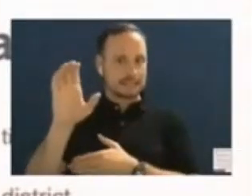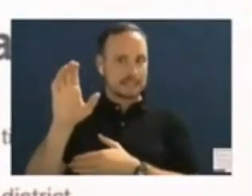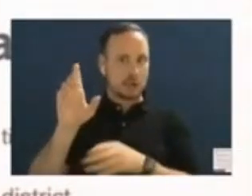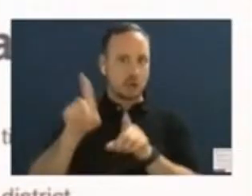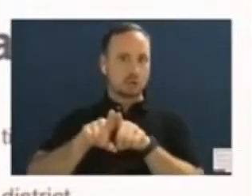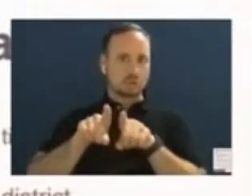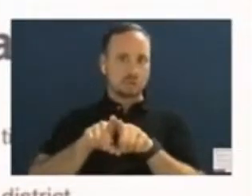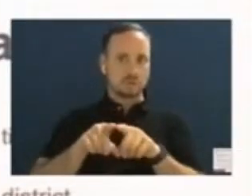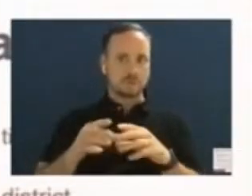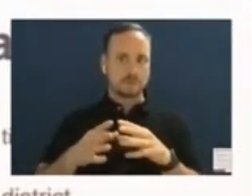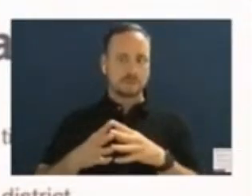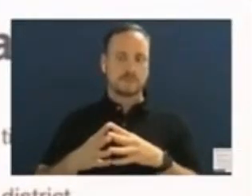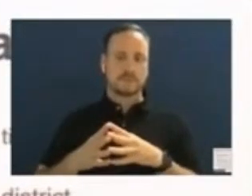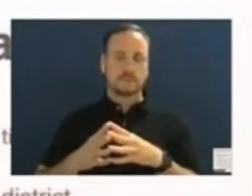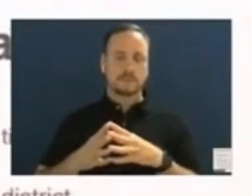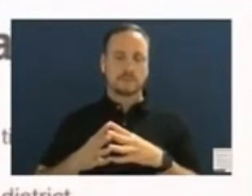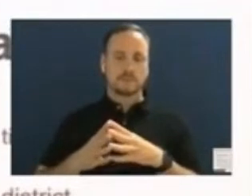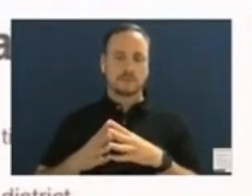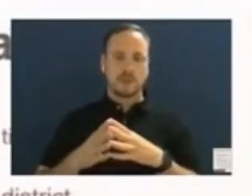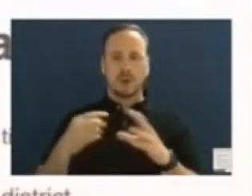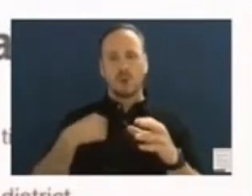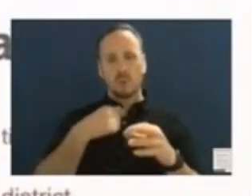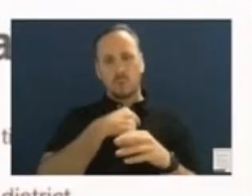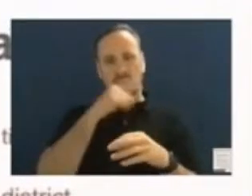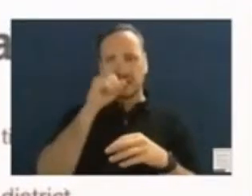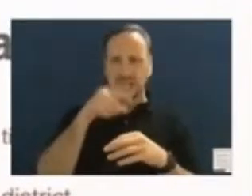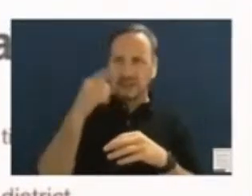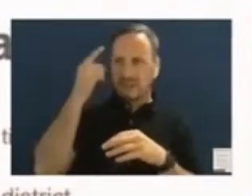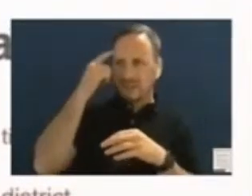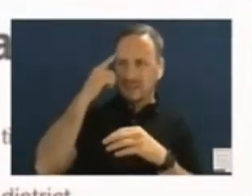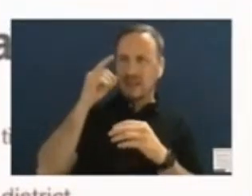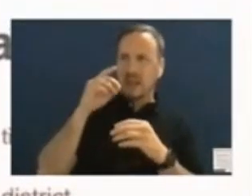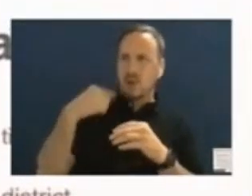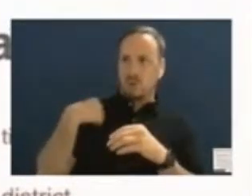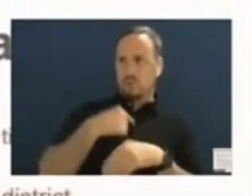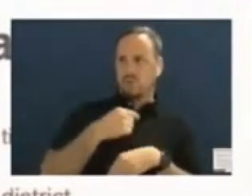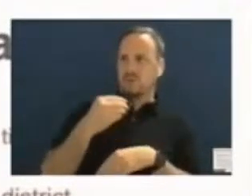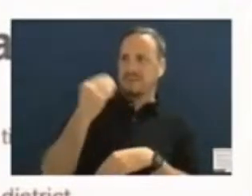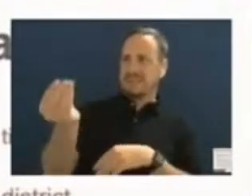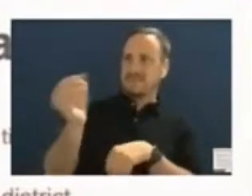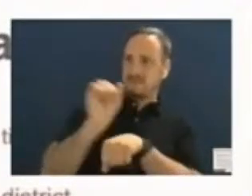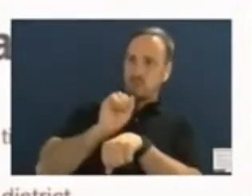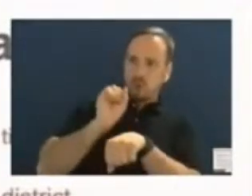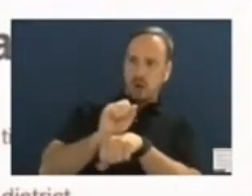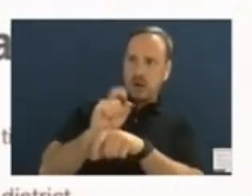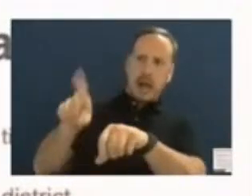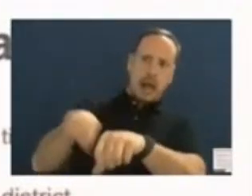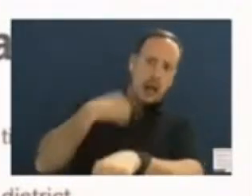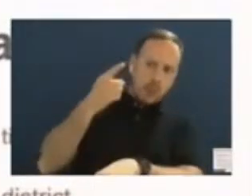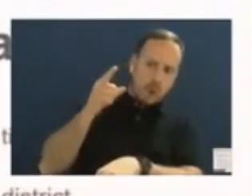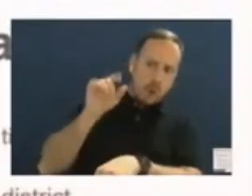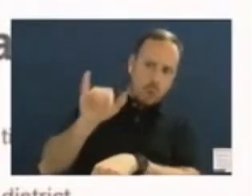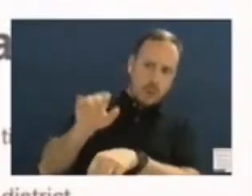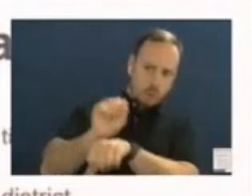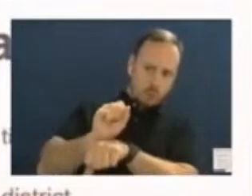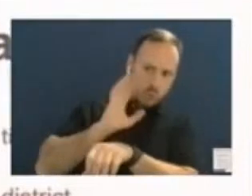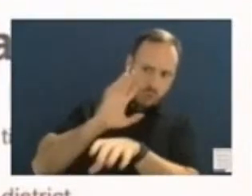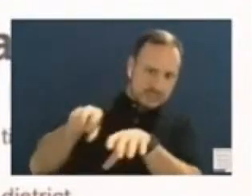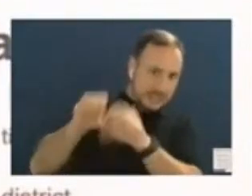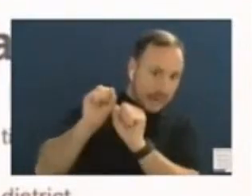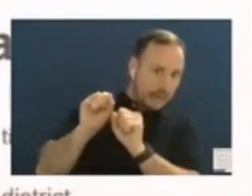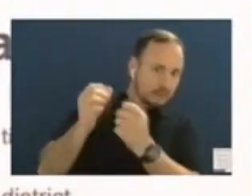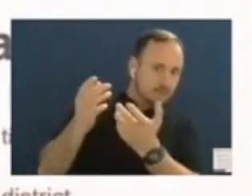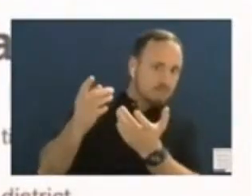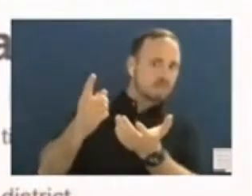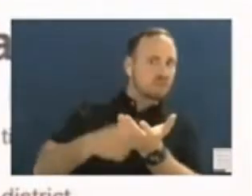be mindful of the length of time that our assignments are. It's easy, and I've fallen, as an educator myself, have fallen into the trap. It's